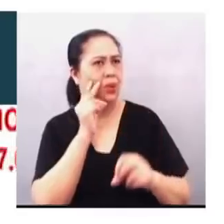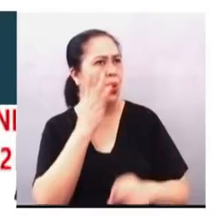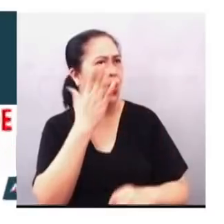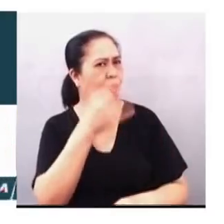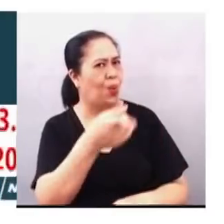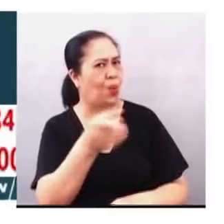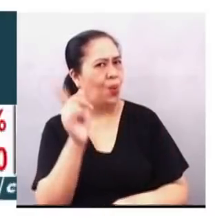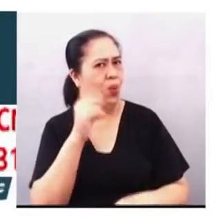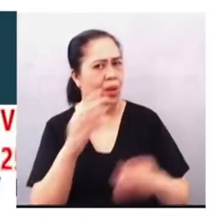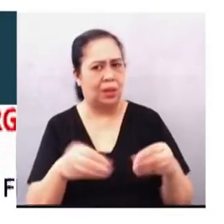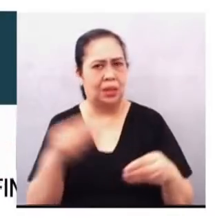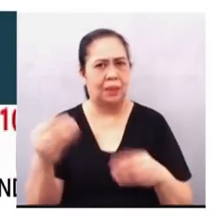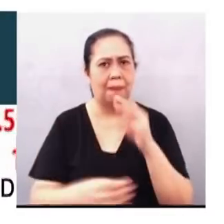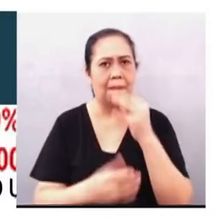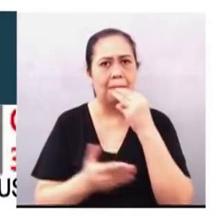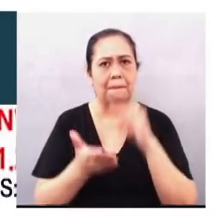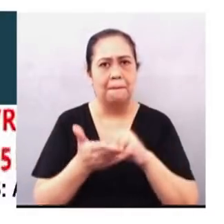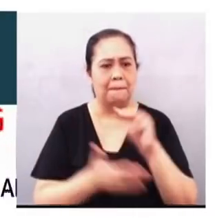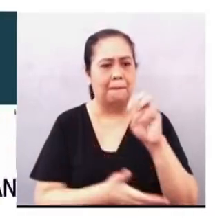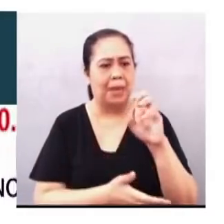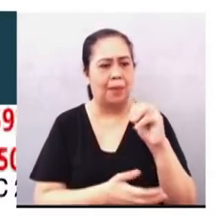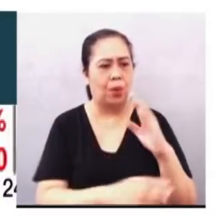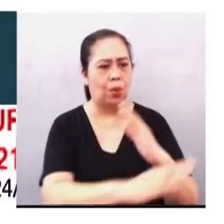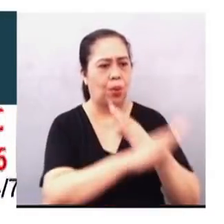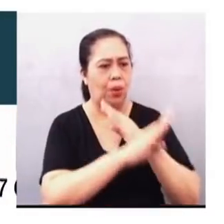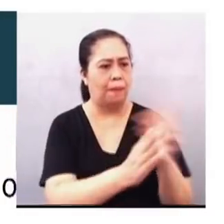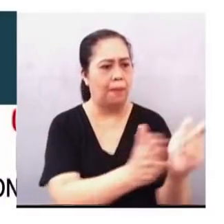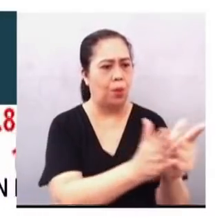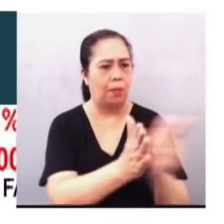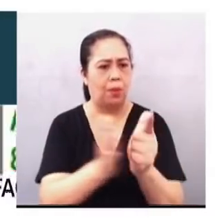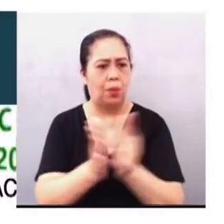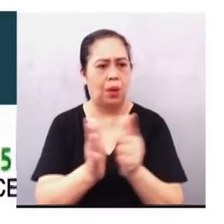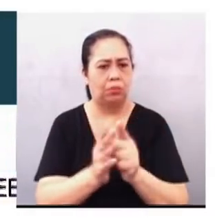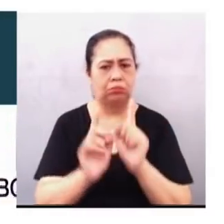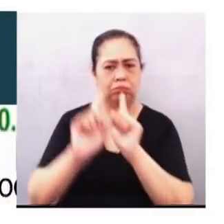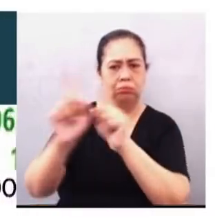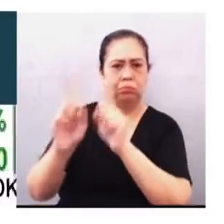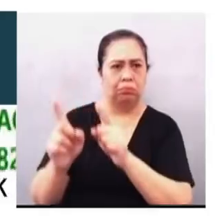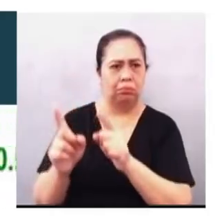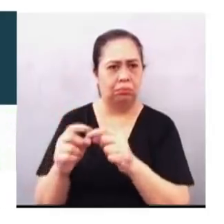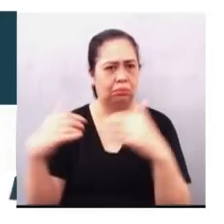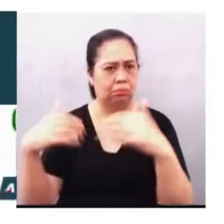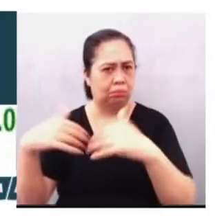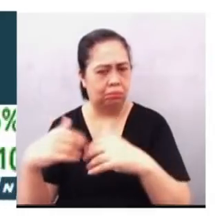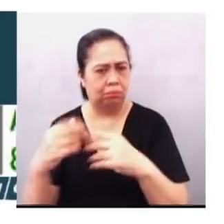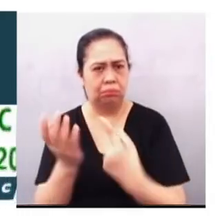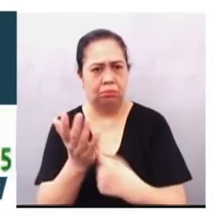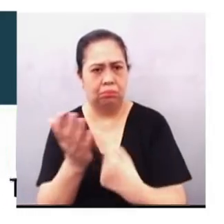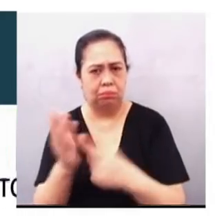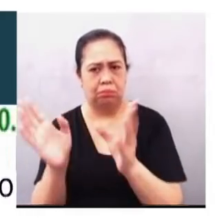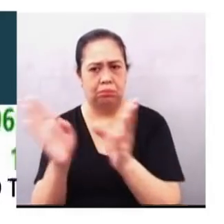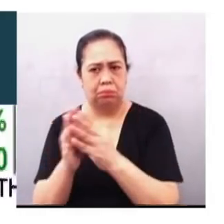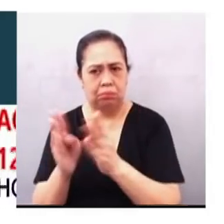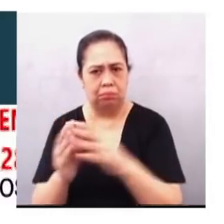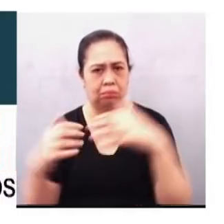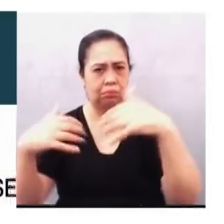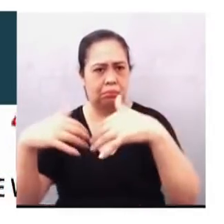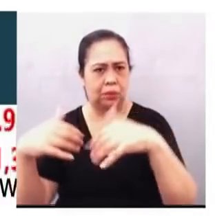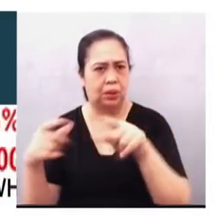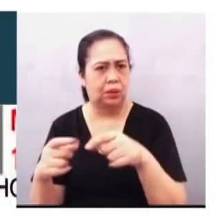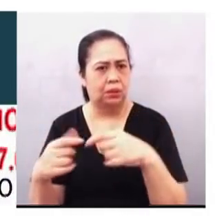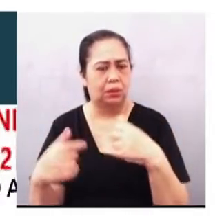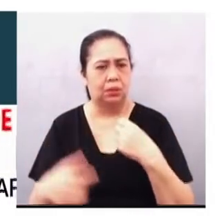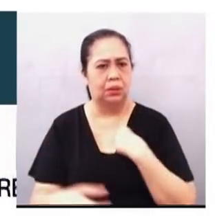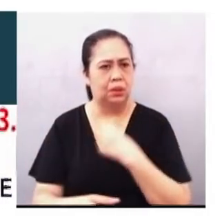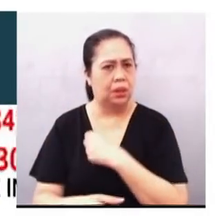to issue that memo barring cabinet officials from attending or participating in the Blue Ribbon Committee